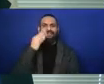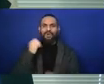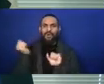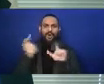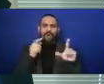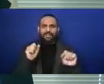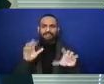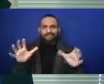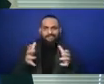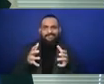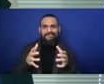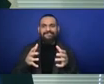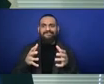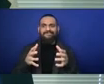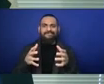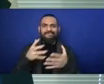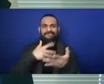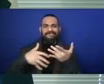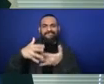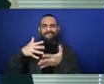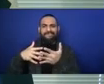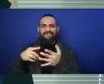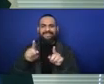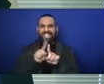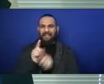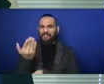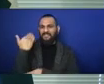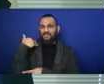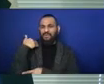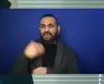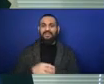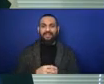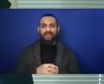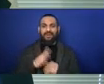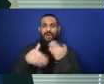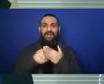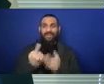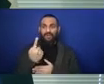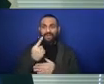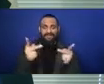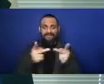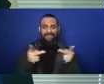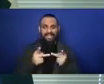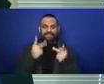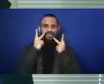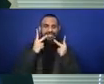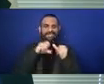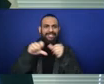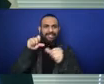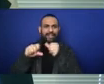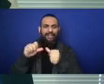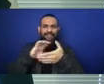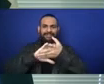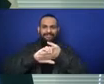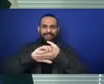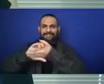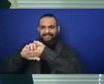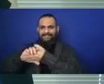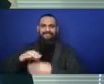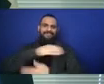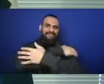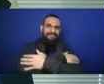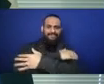as we were in the past, all in a great space to see each other, to shake each other's hands, to hug one